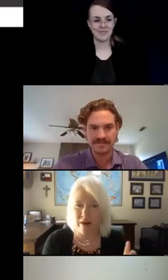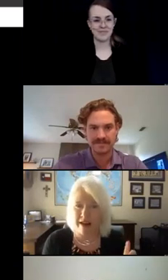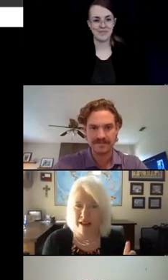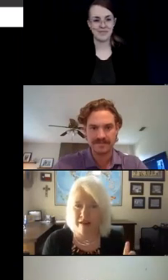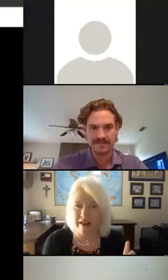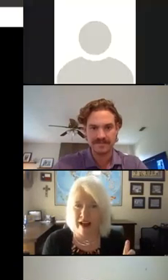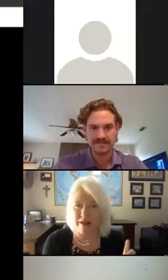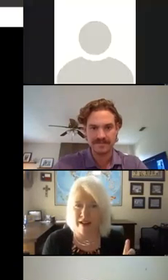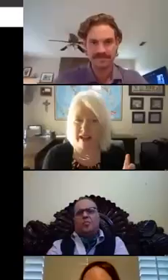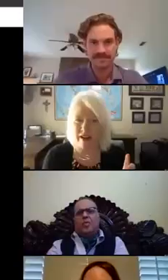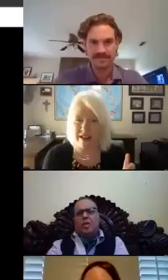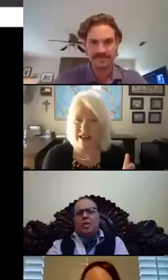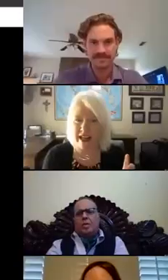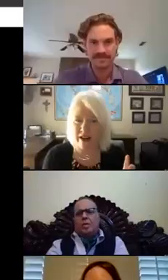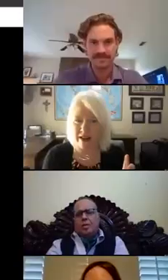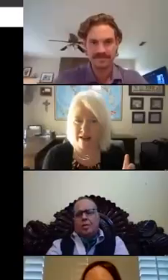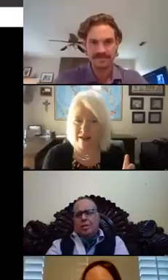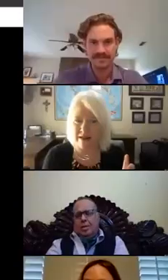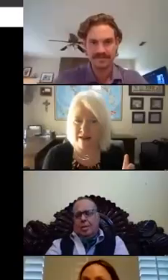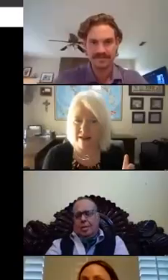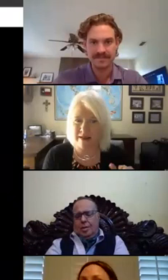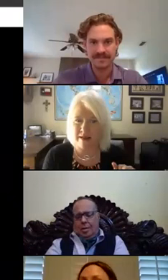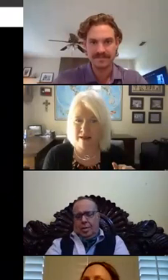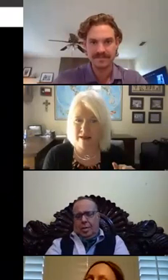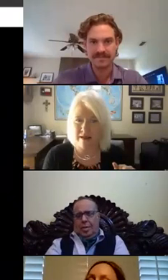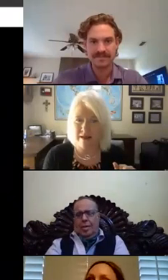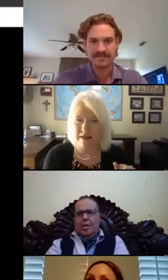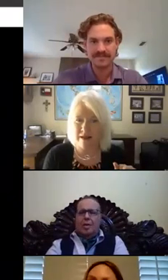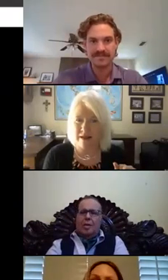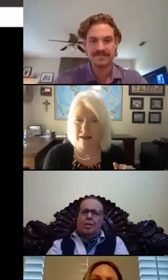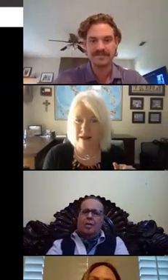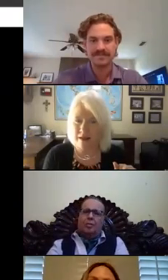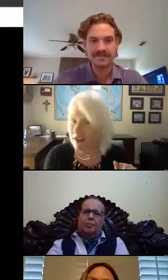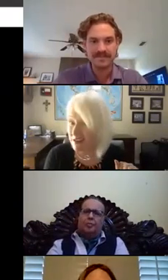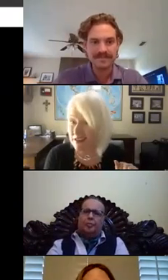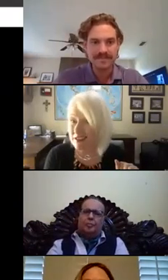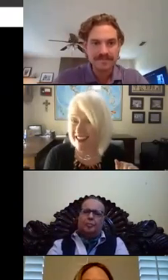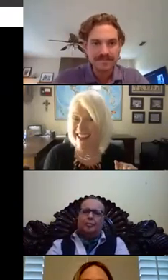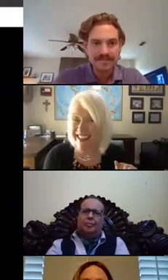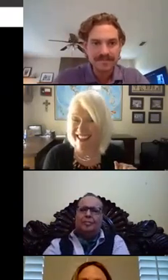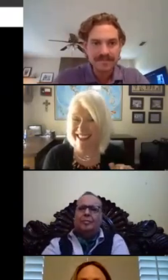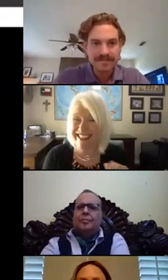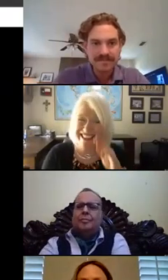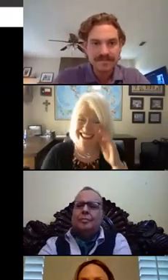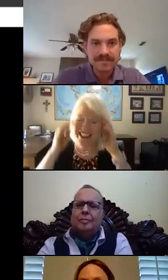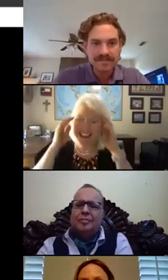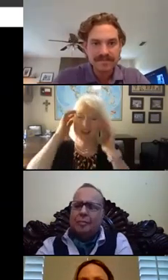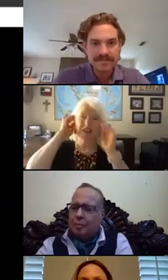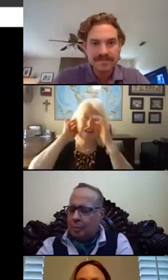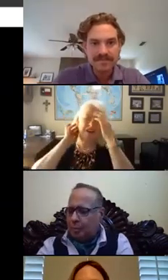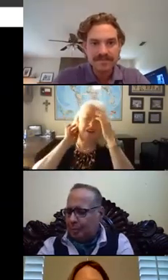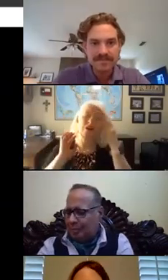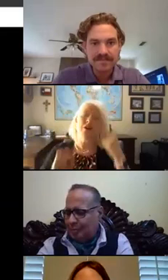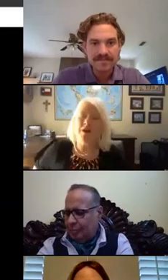and that would identify the high demand areas in that area. So yes, each workforce board does have a